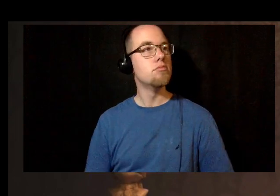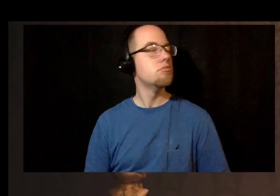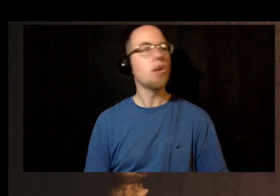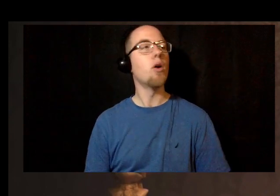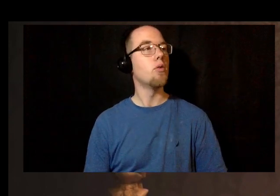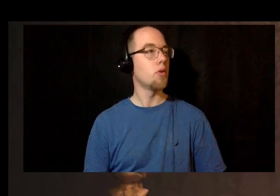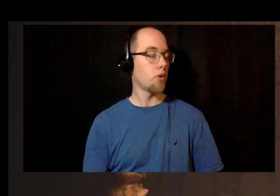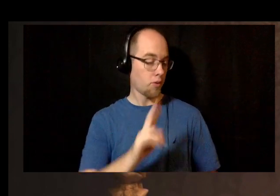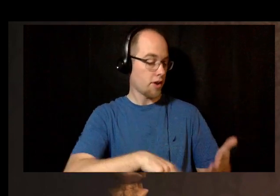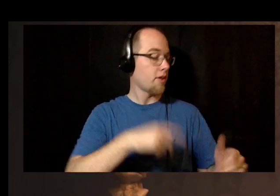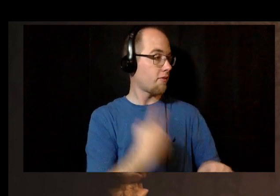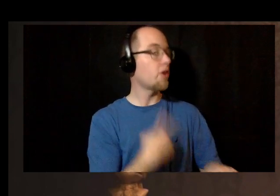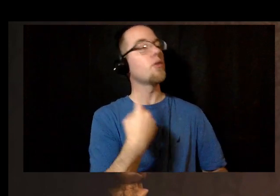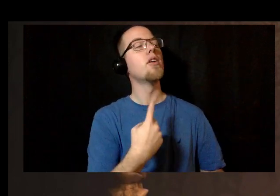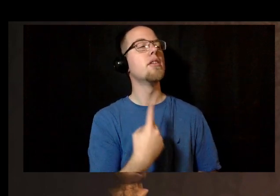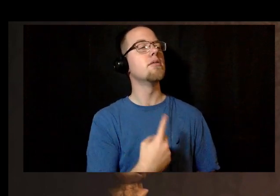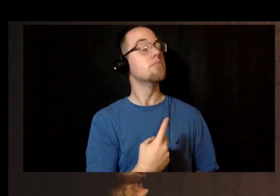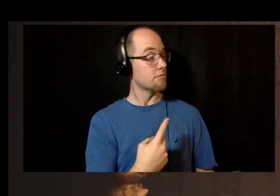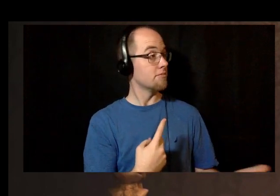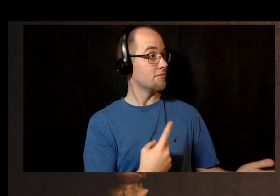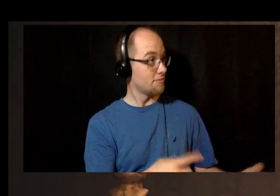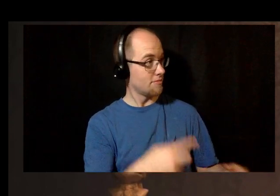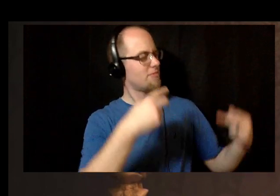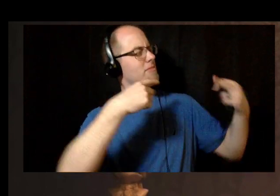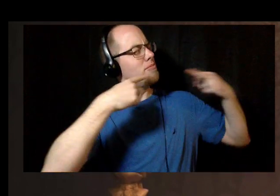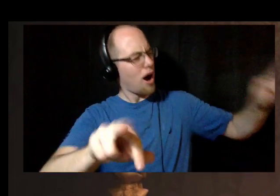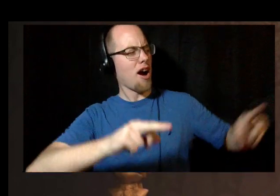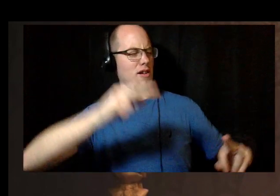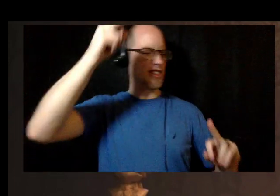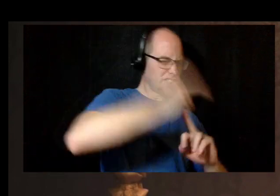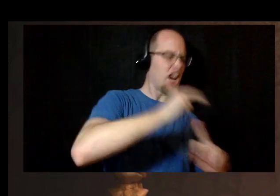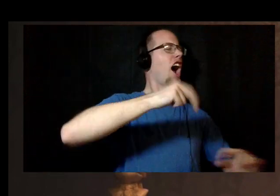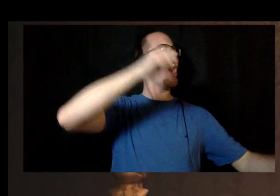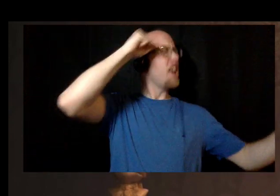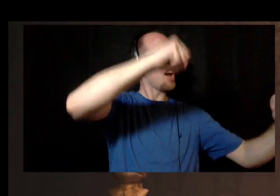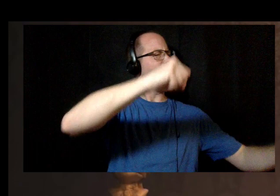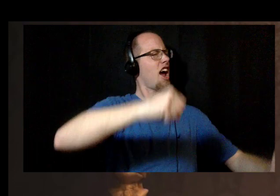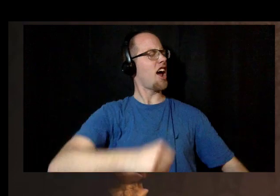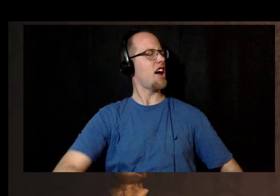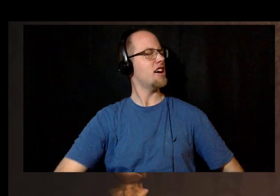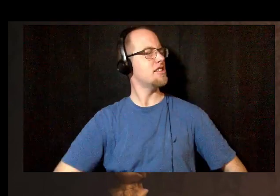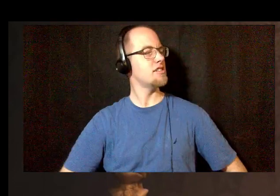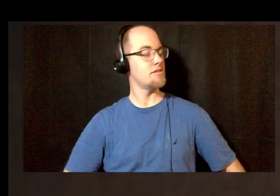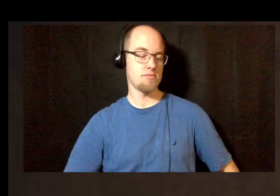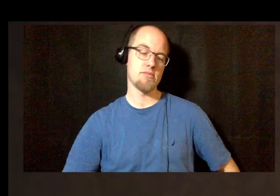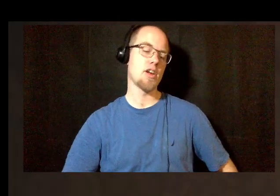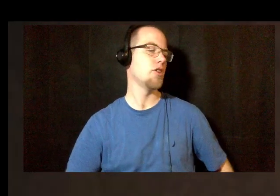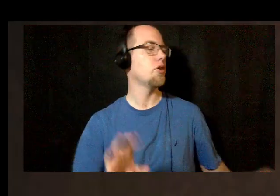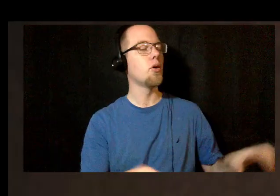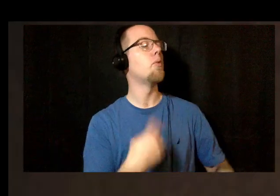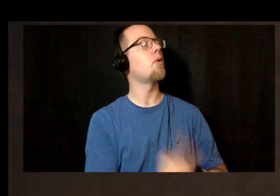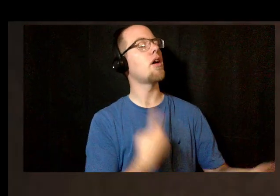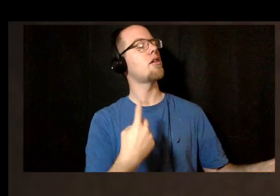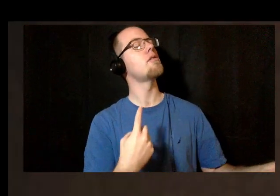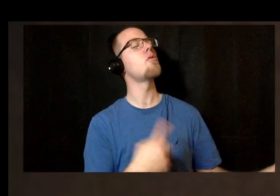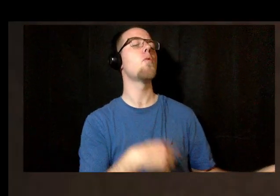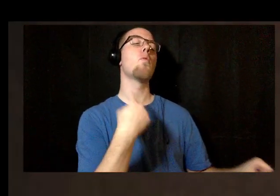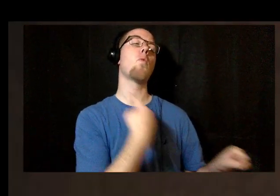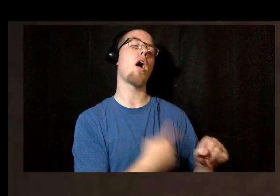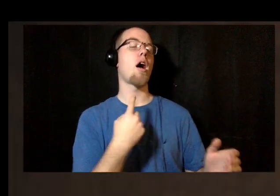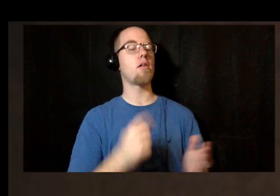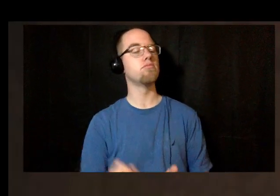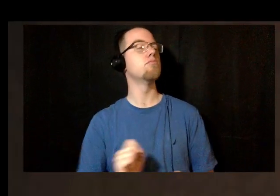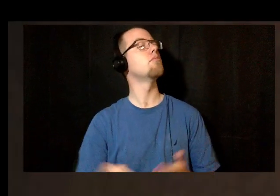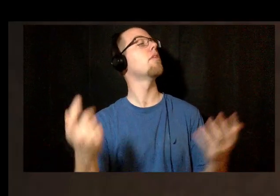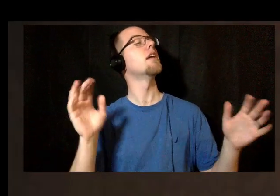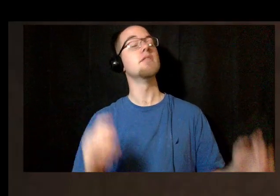one? Fucking nailed it! Fucking nailed it! I'm just doing the 1. Just doing the 1. Imagine